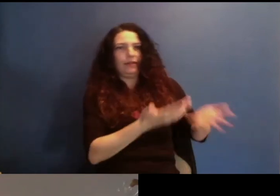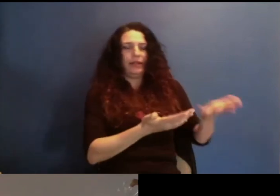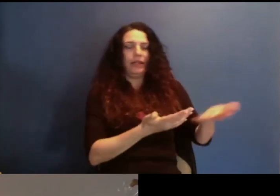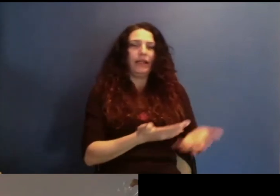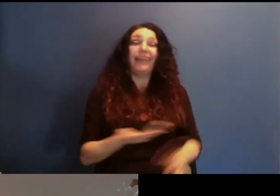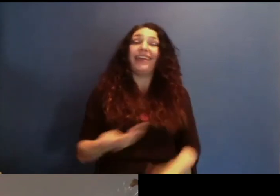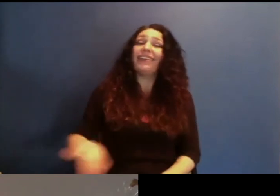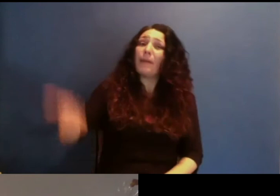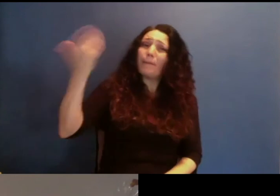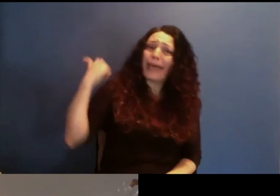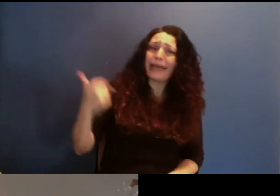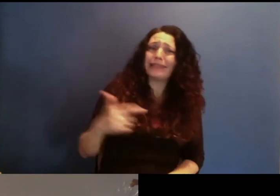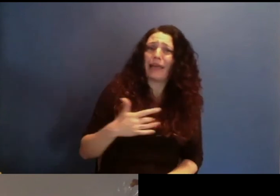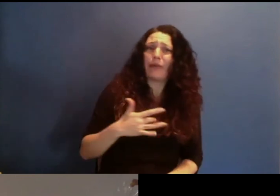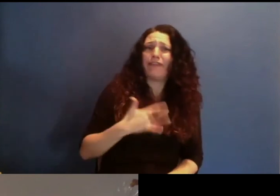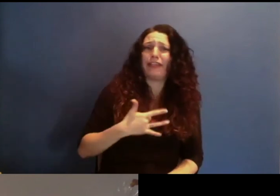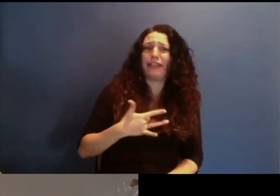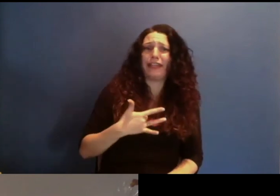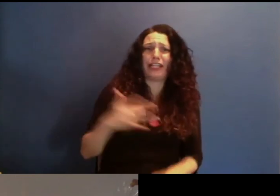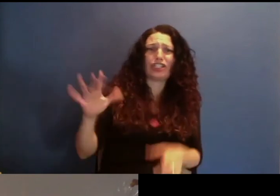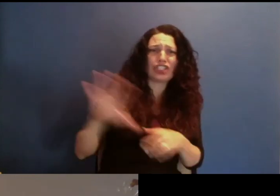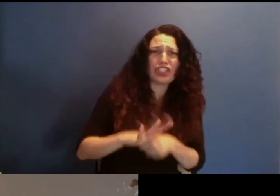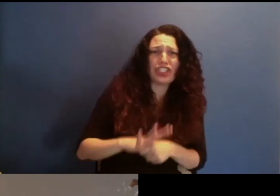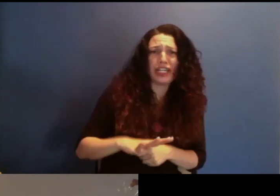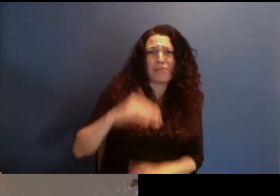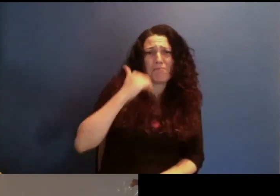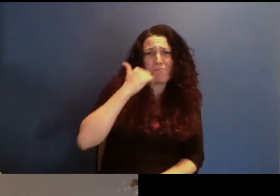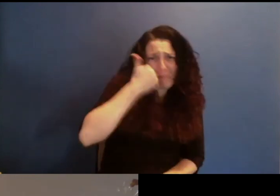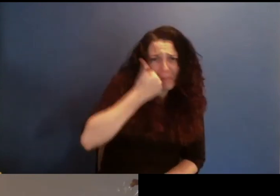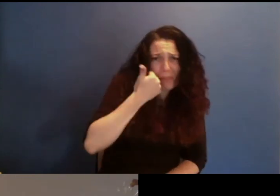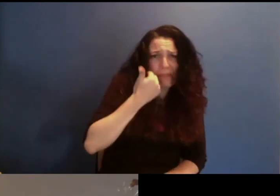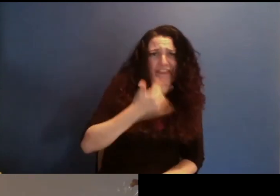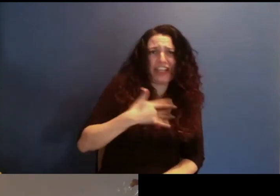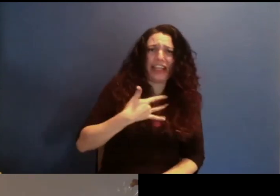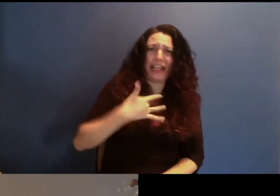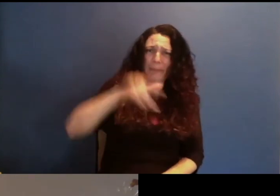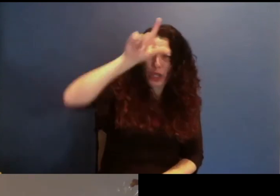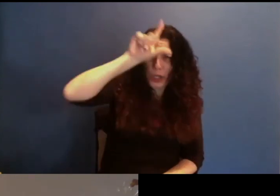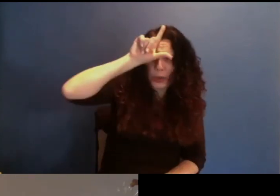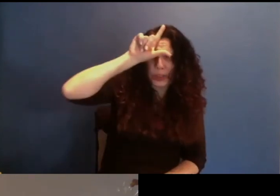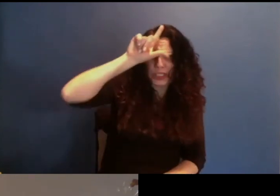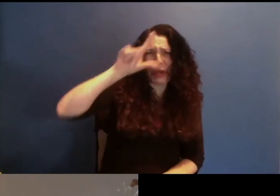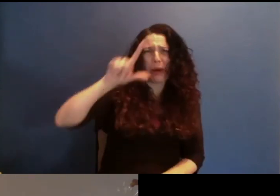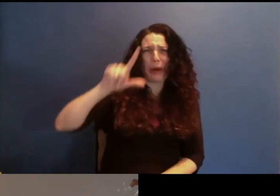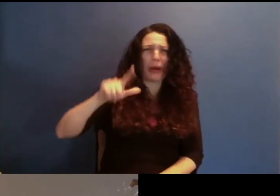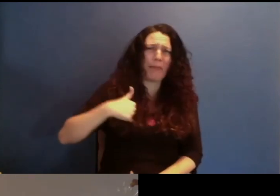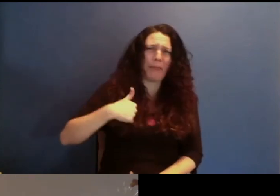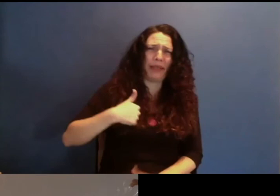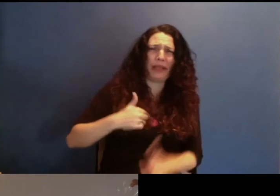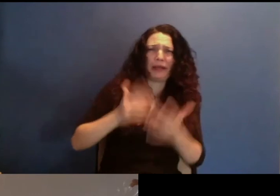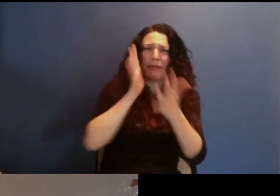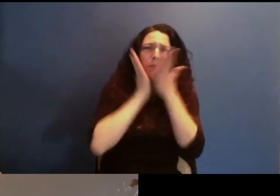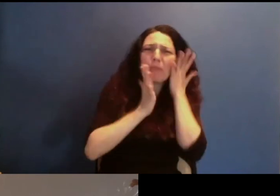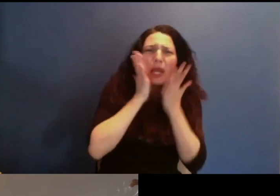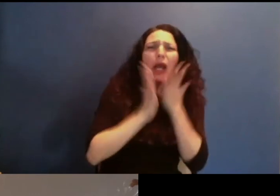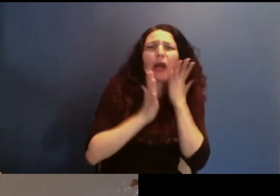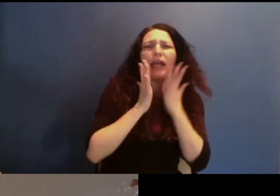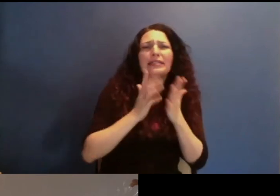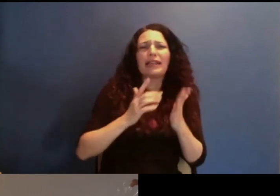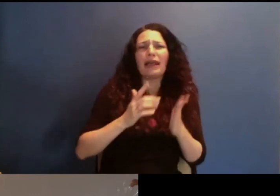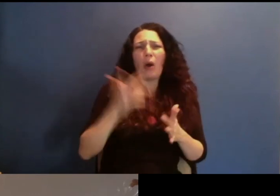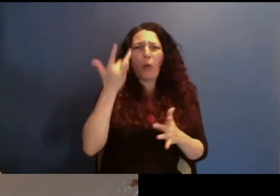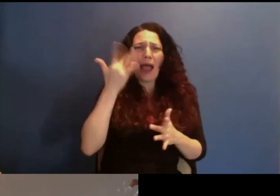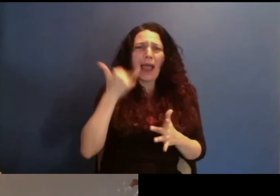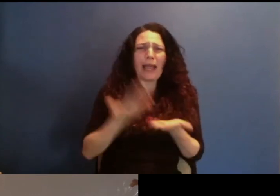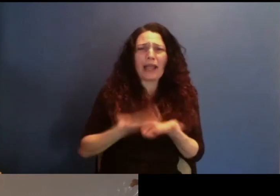me fail to go up this fucking rock. I'm such a loser. Oh my God, why am I at this gay beach when I can't even fucking go up the goddamn whatever? And